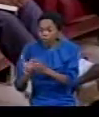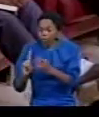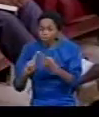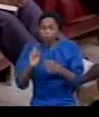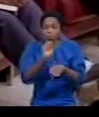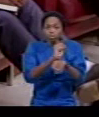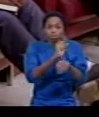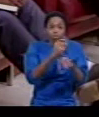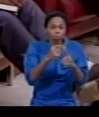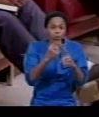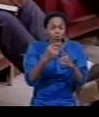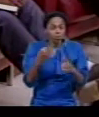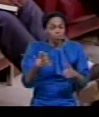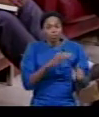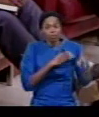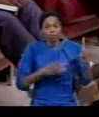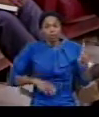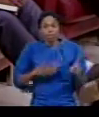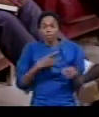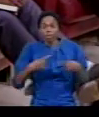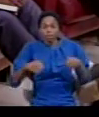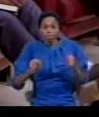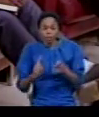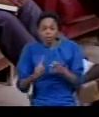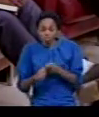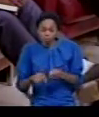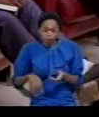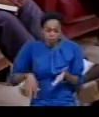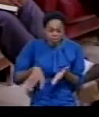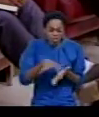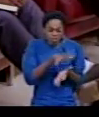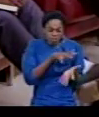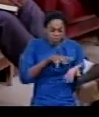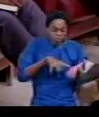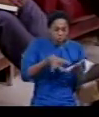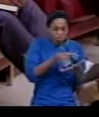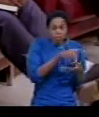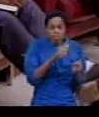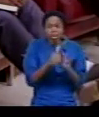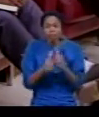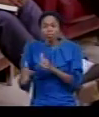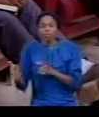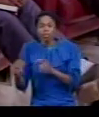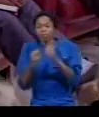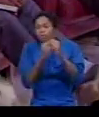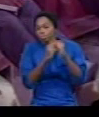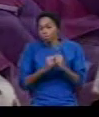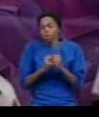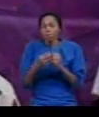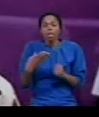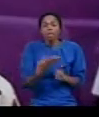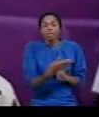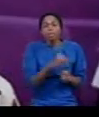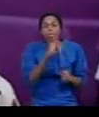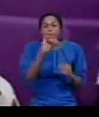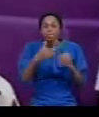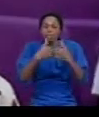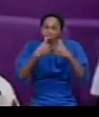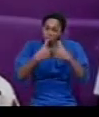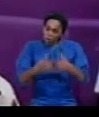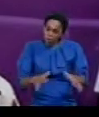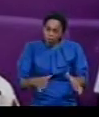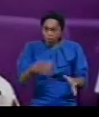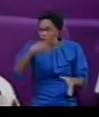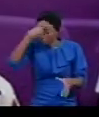Christ, and they try to marry and merge everything together. They are still lost